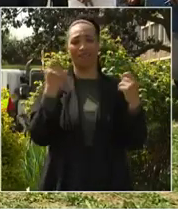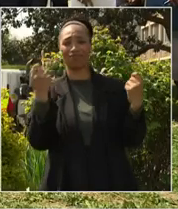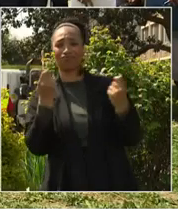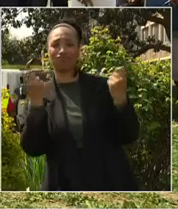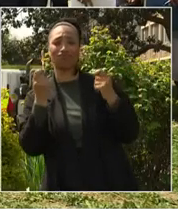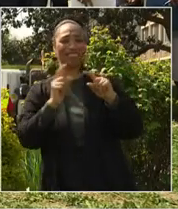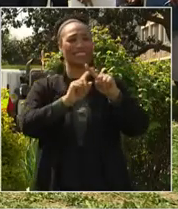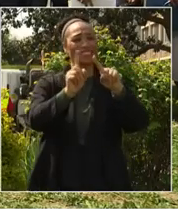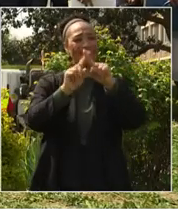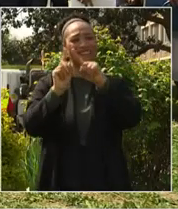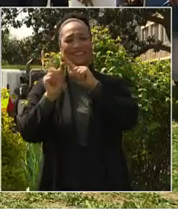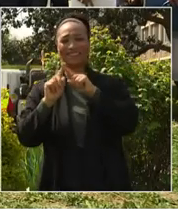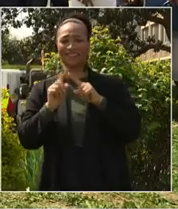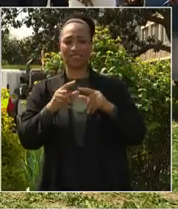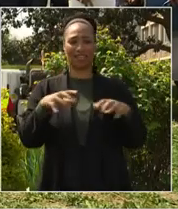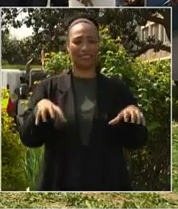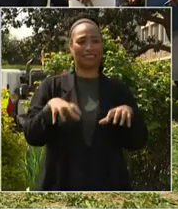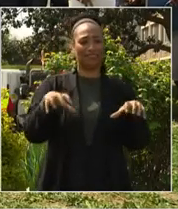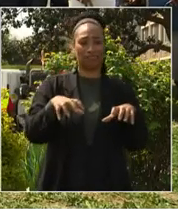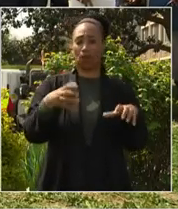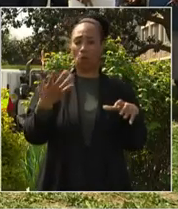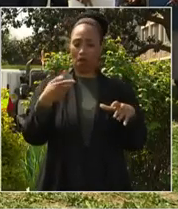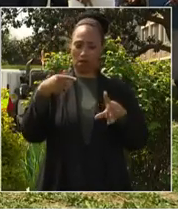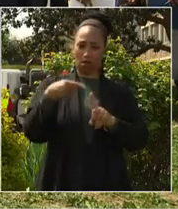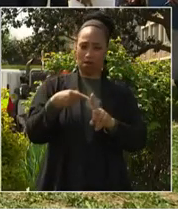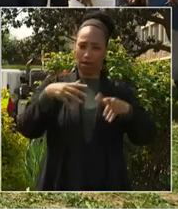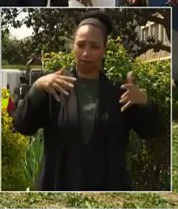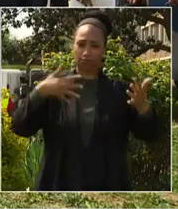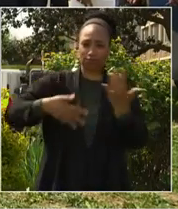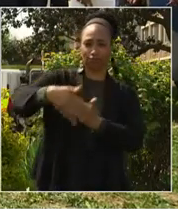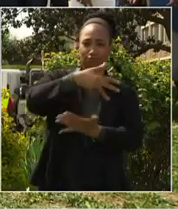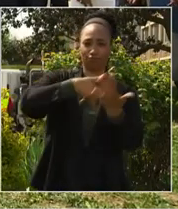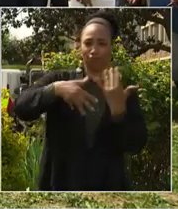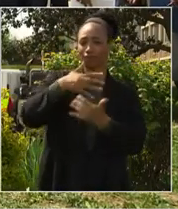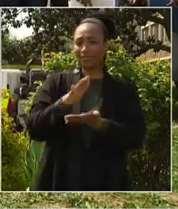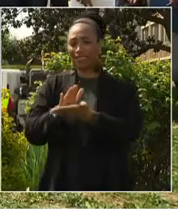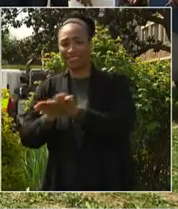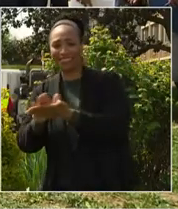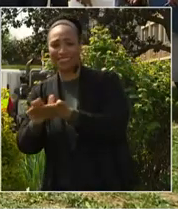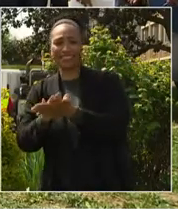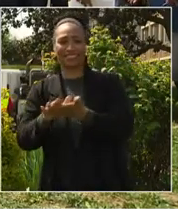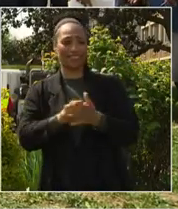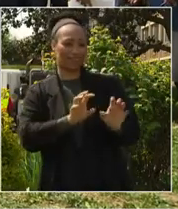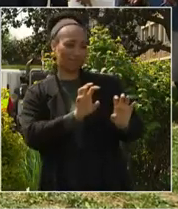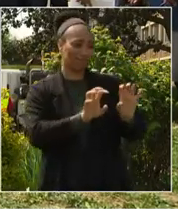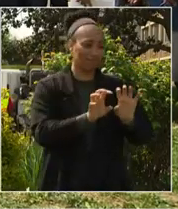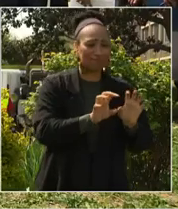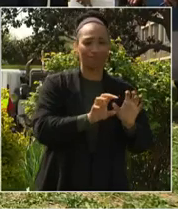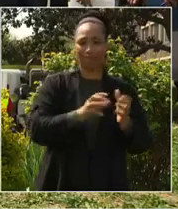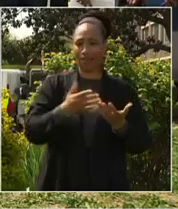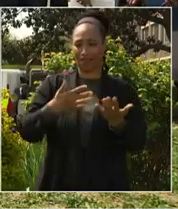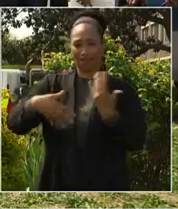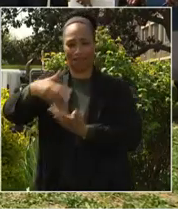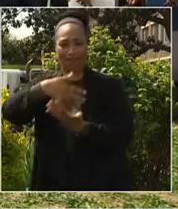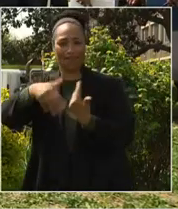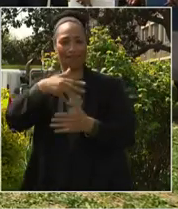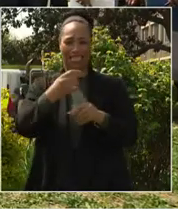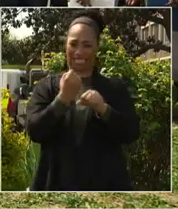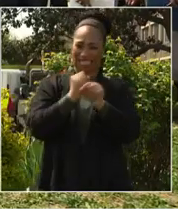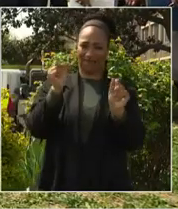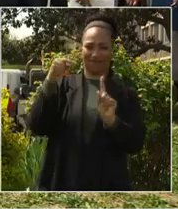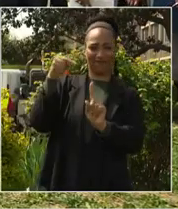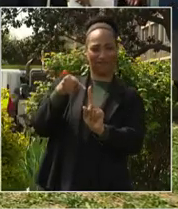come together and also keep an eye on how we're keeping the city clean. So as we kick off our spring cleaning,